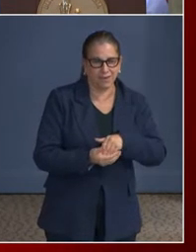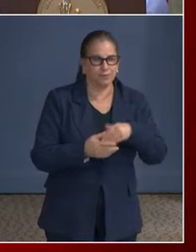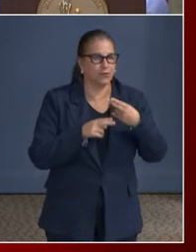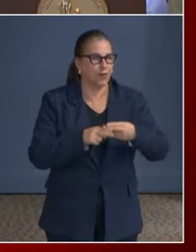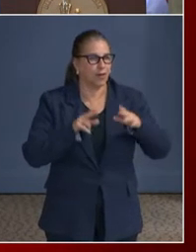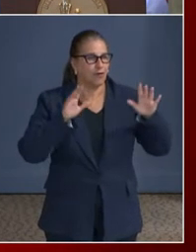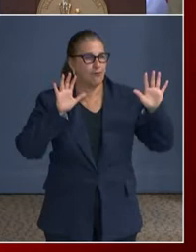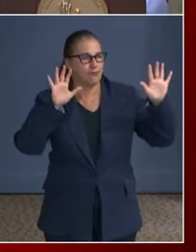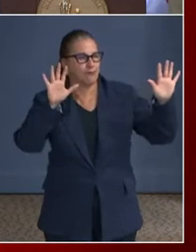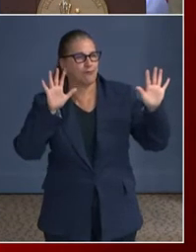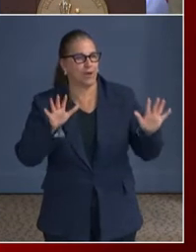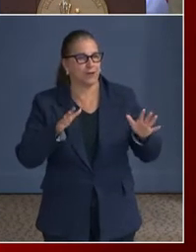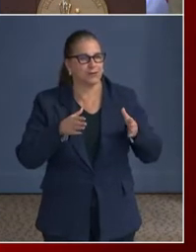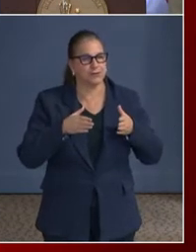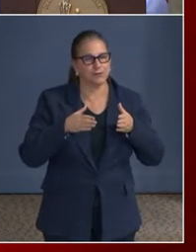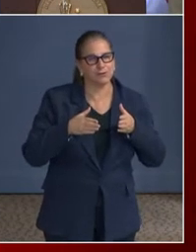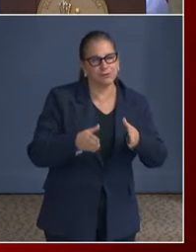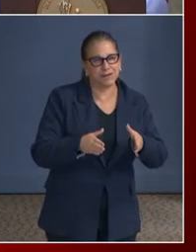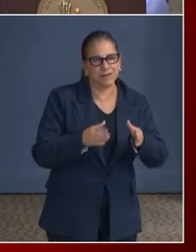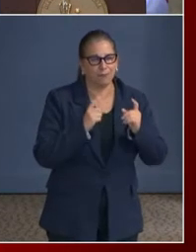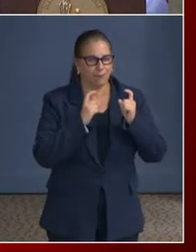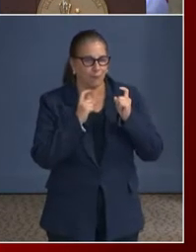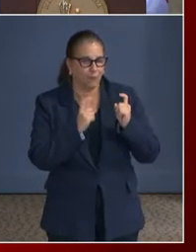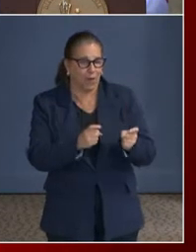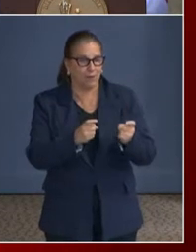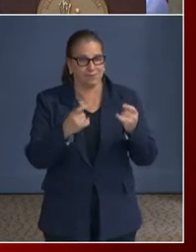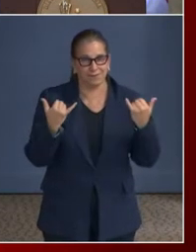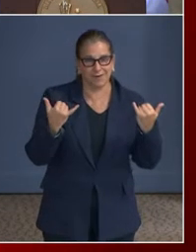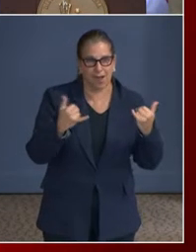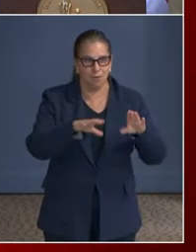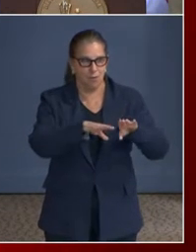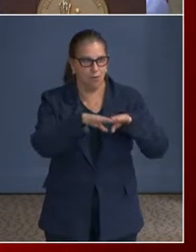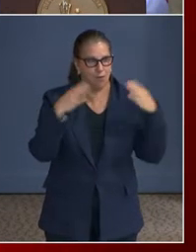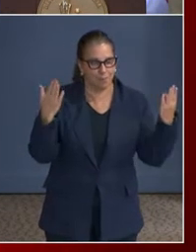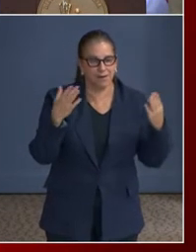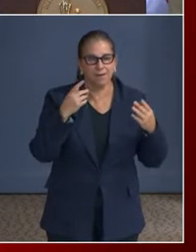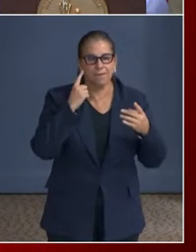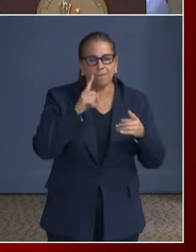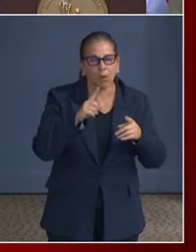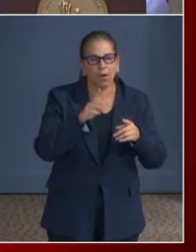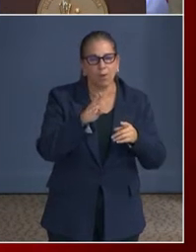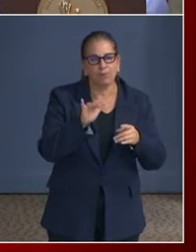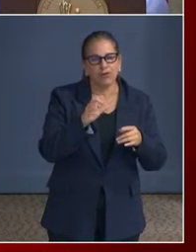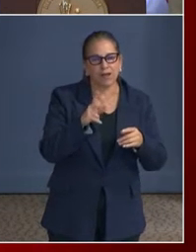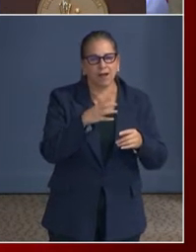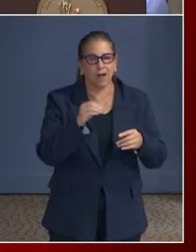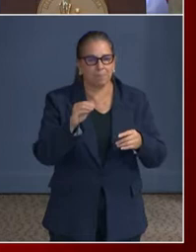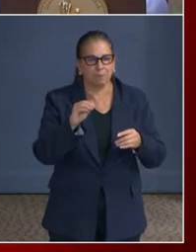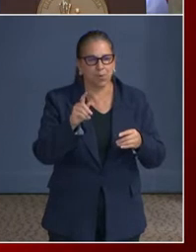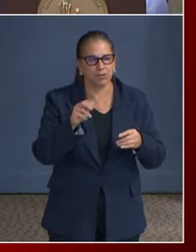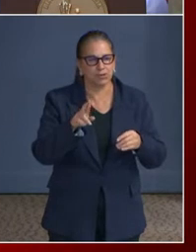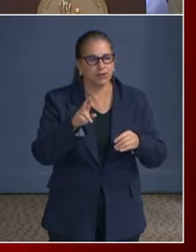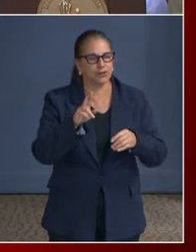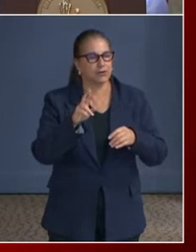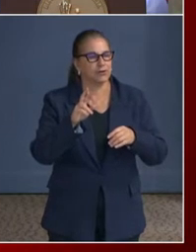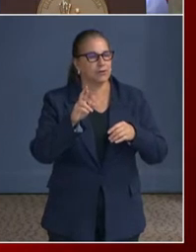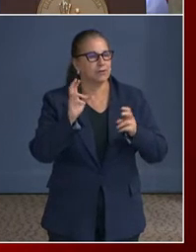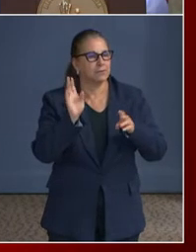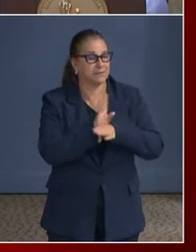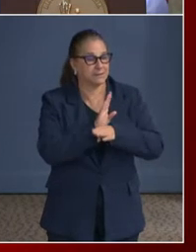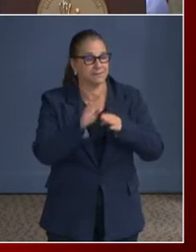Streets corridor can receive up to $50,000. The funds can be used for storefront